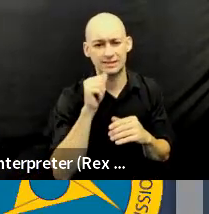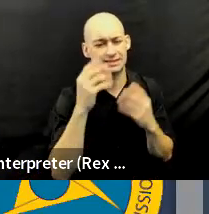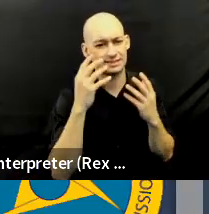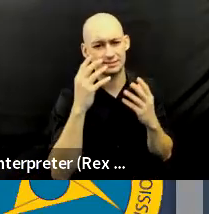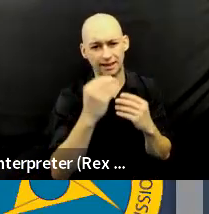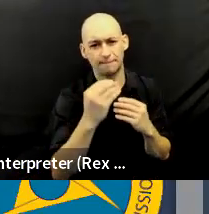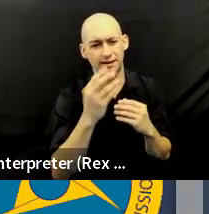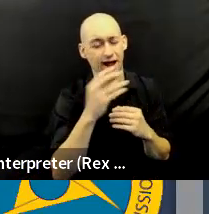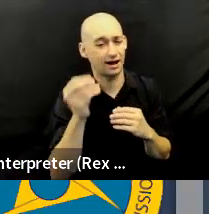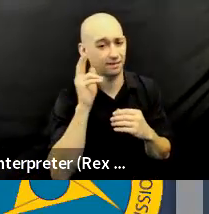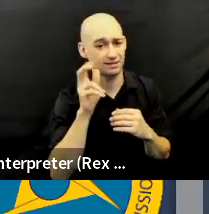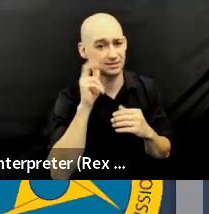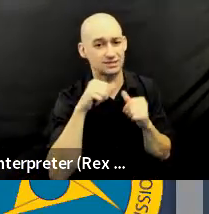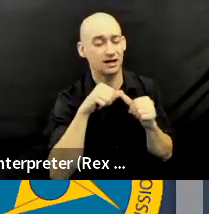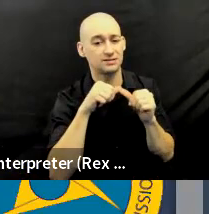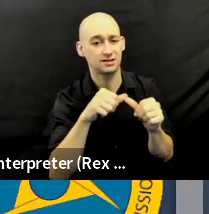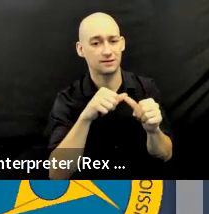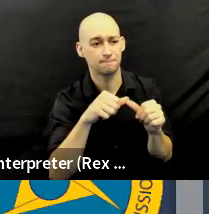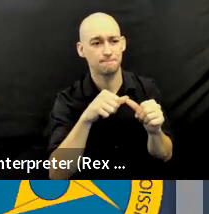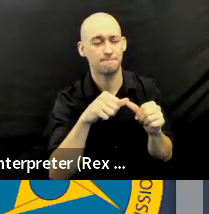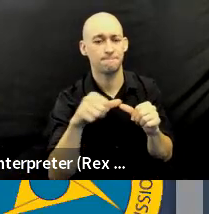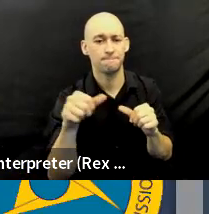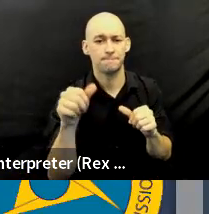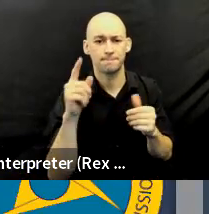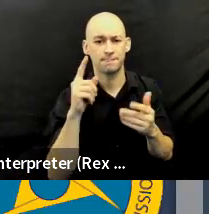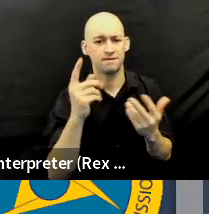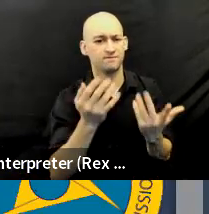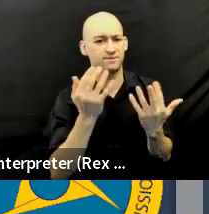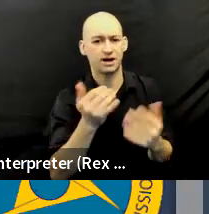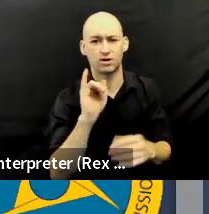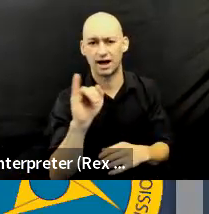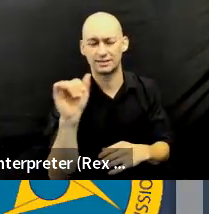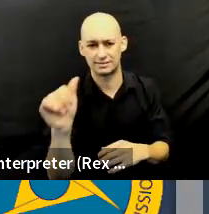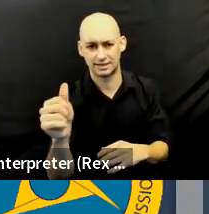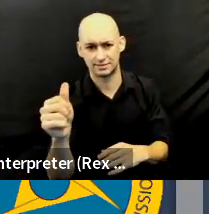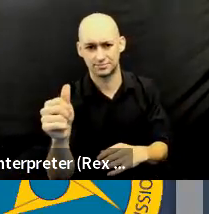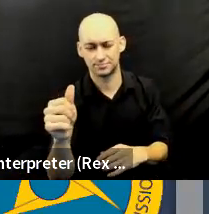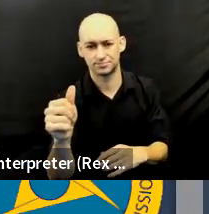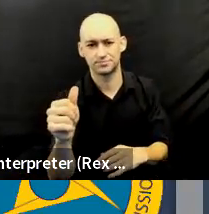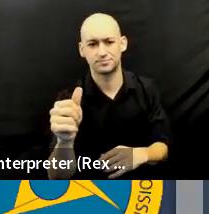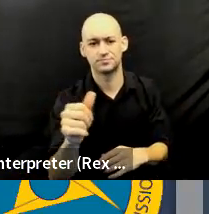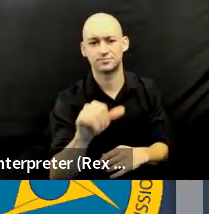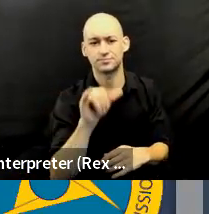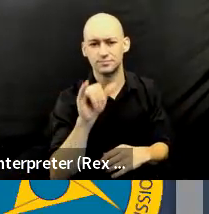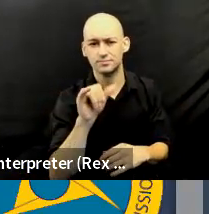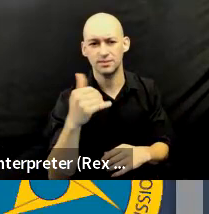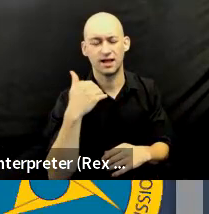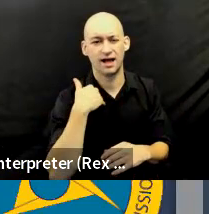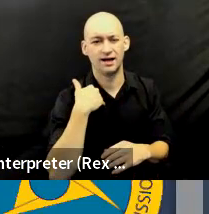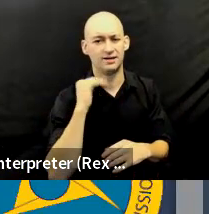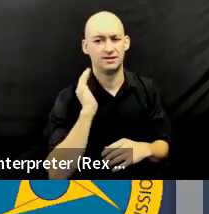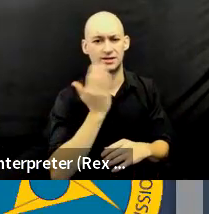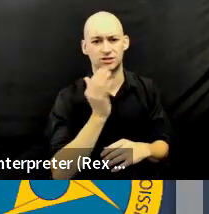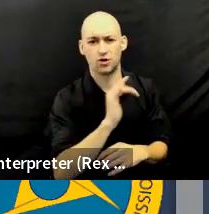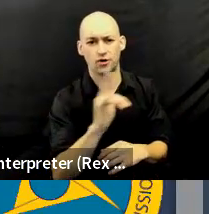definitely listens constantly. And when the fire with the I-10, I mean, this had us all riveted